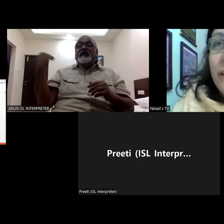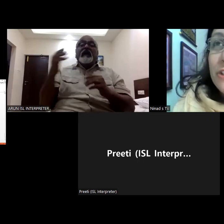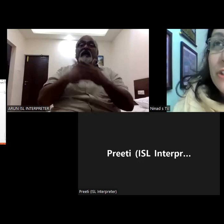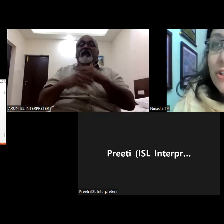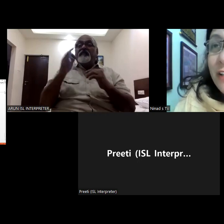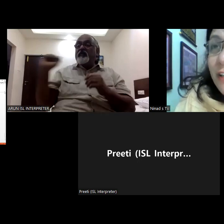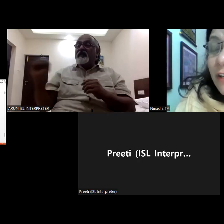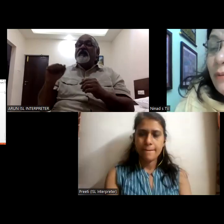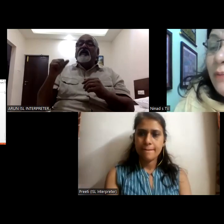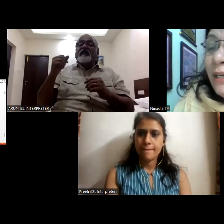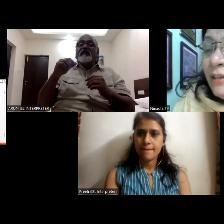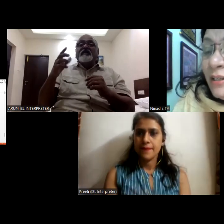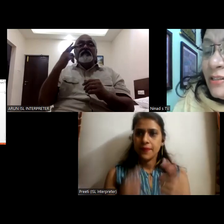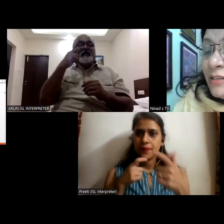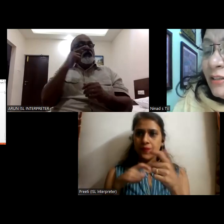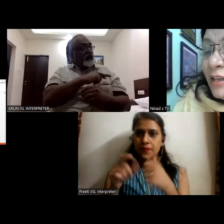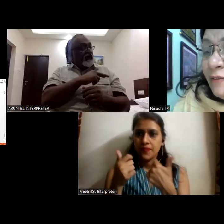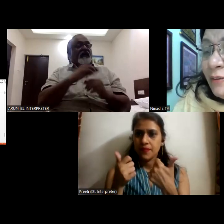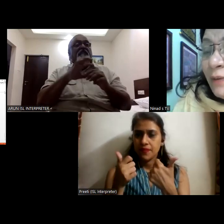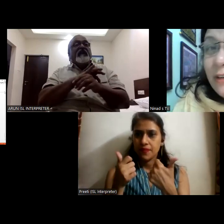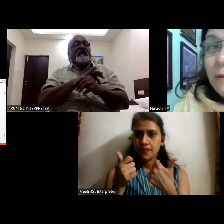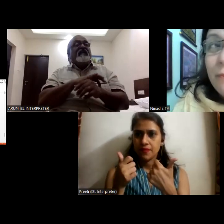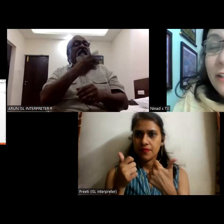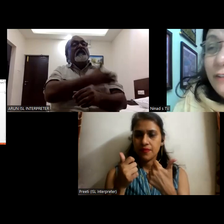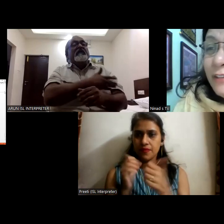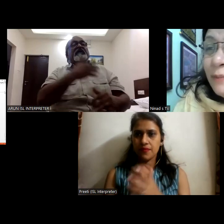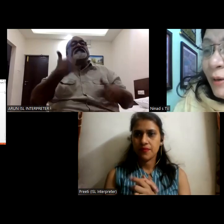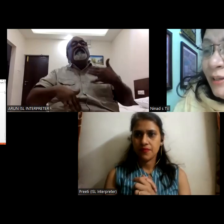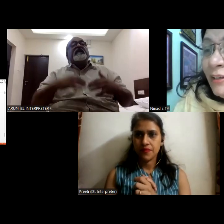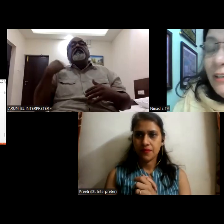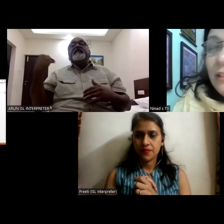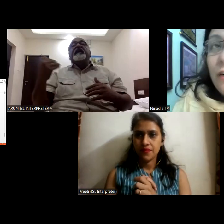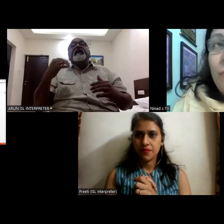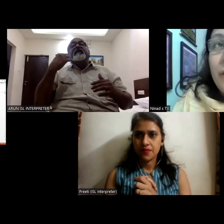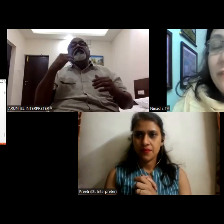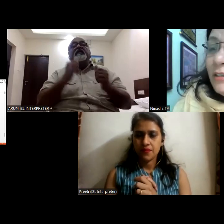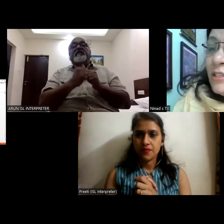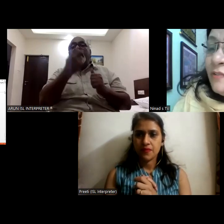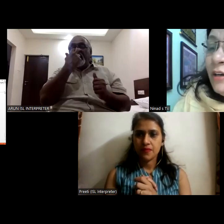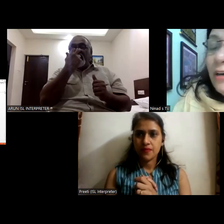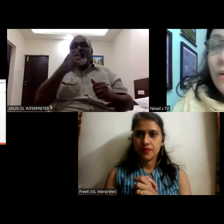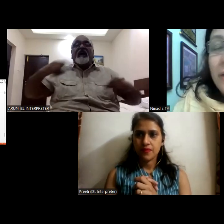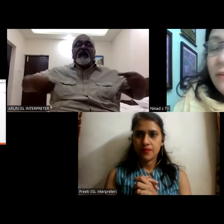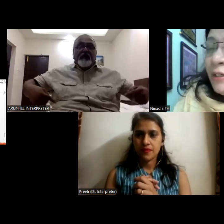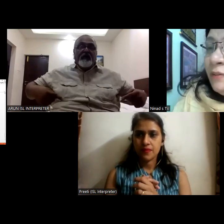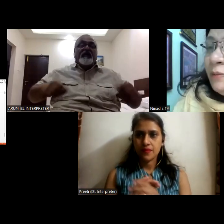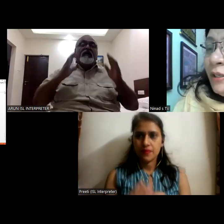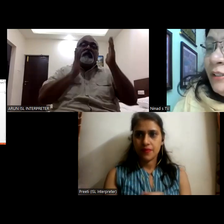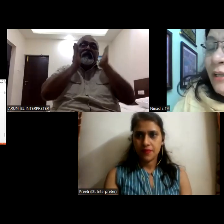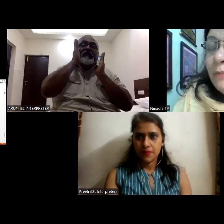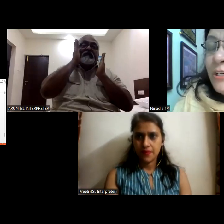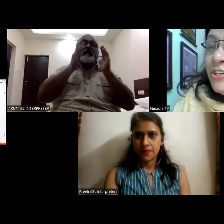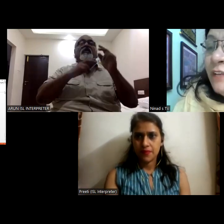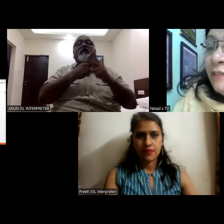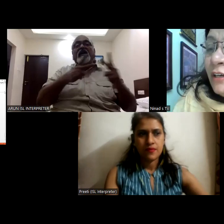of the individual. So they're thinking from the medical lens that they have having a brother with a body or whatever, disfigured or whatever body